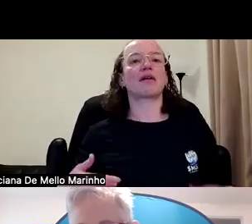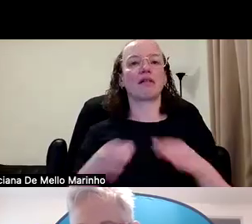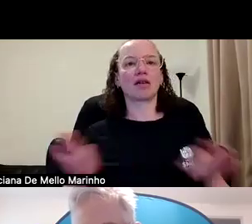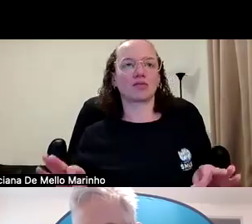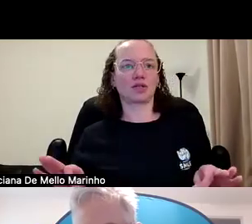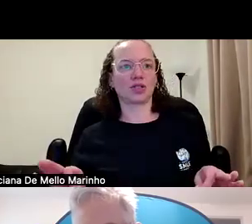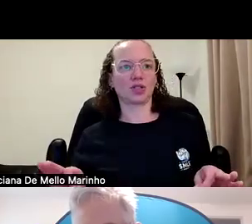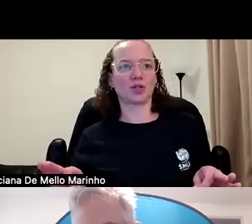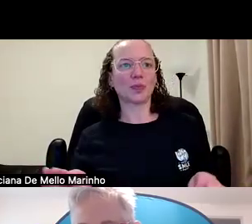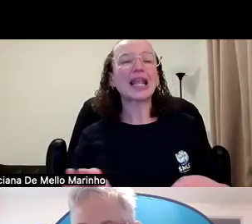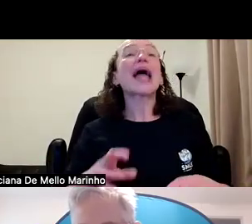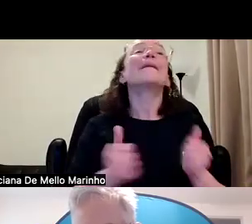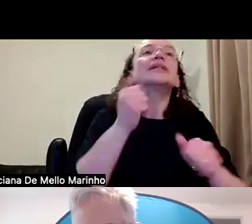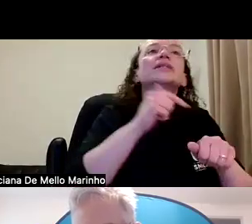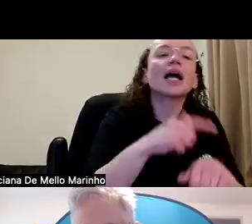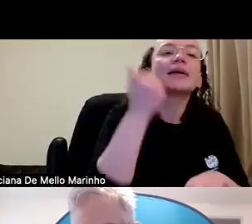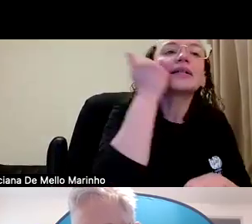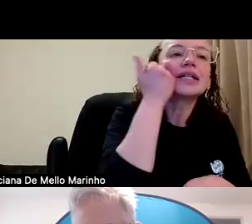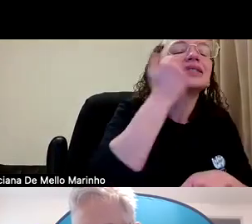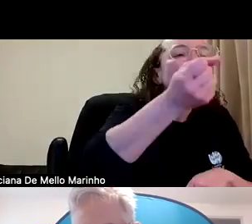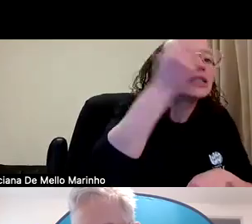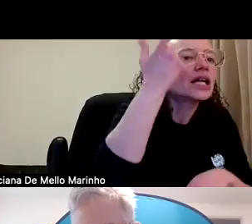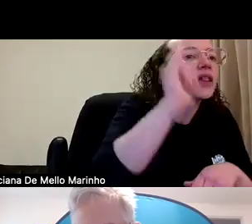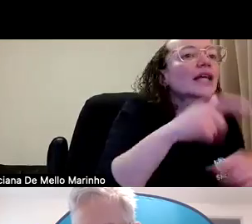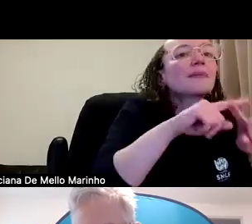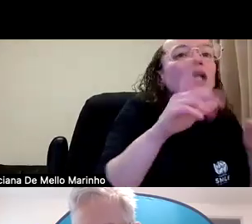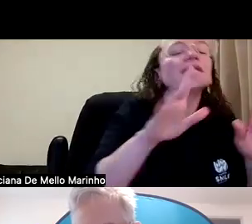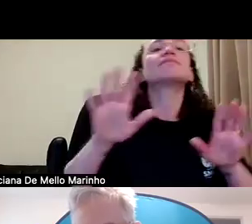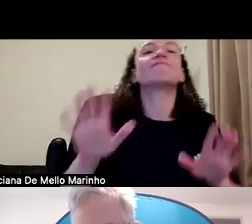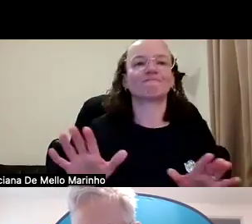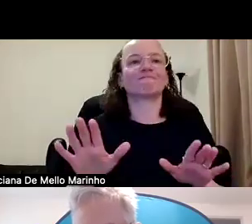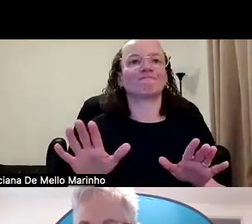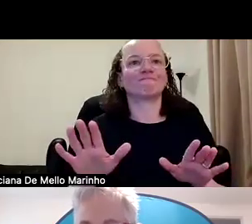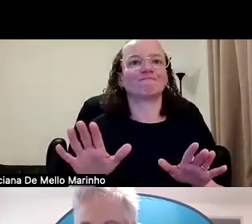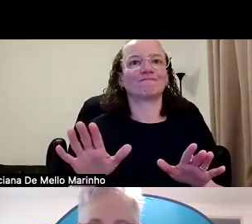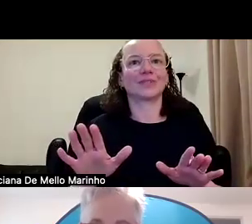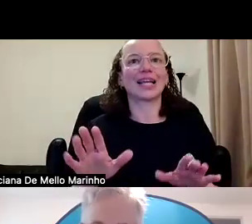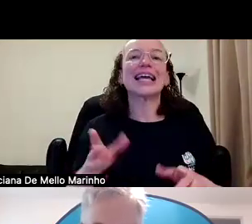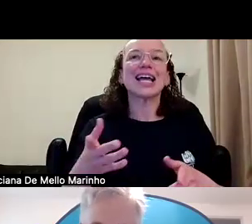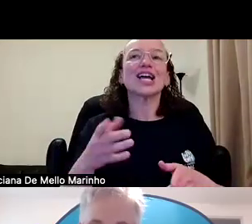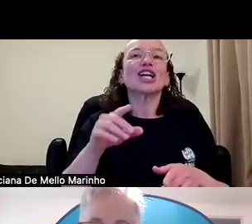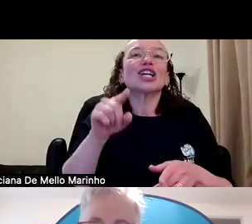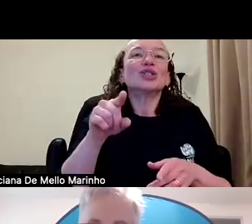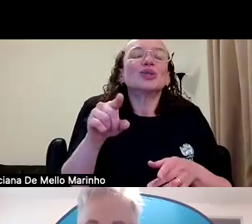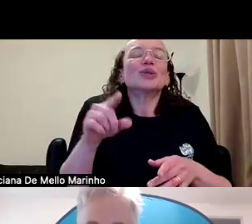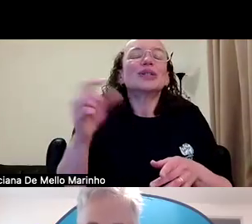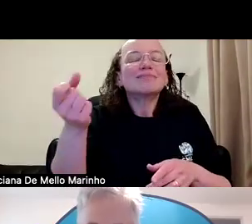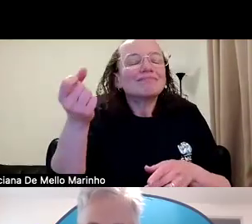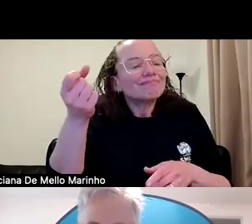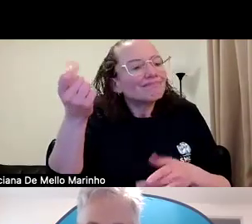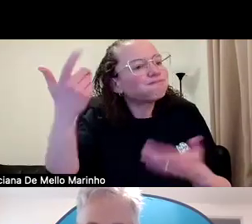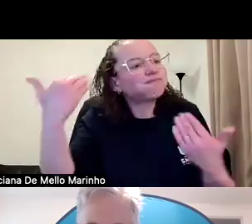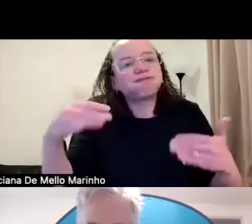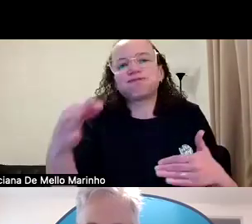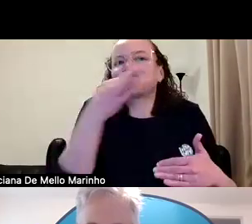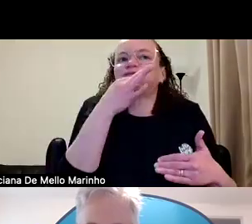that. Pay attention to the deaf person's body language and make sure that the dentist understands, hey, this isn't working.